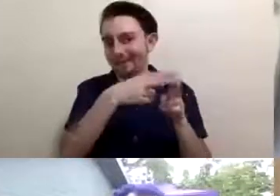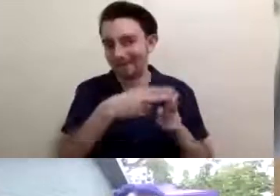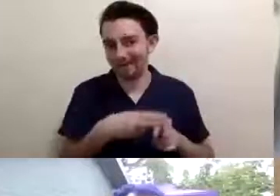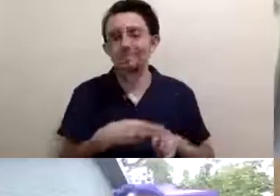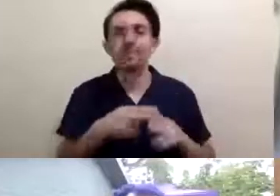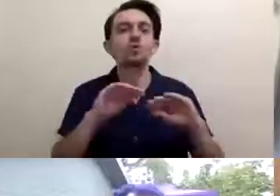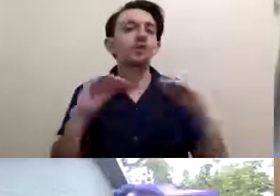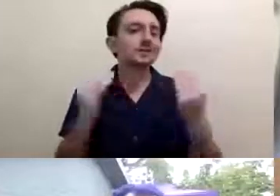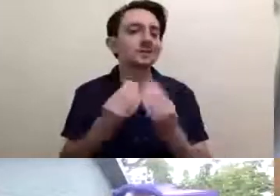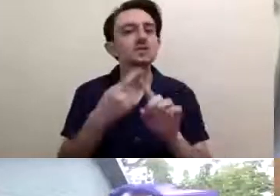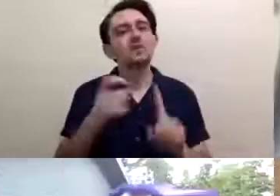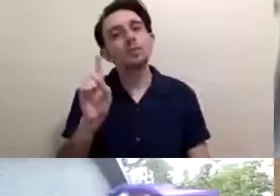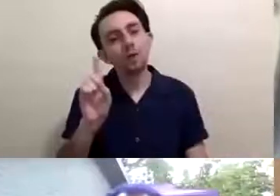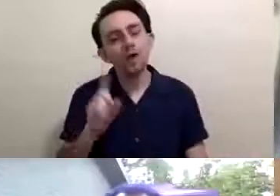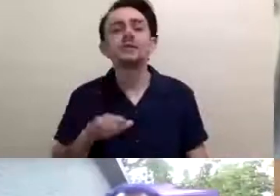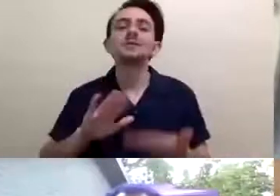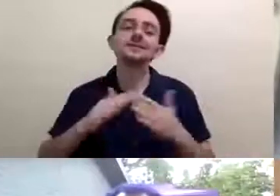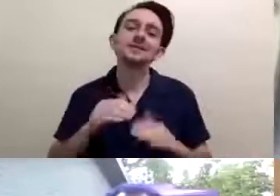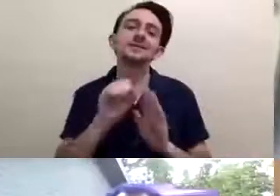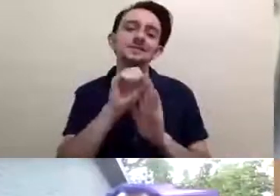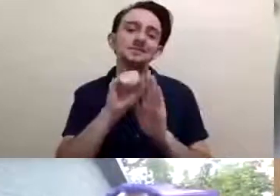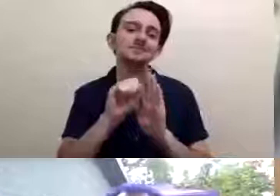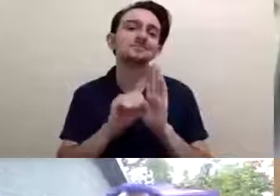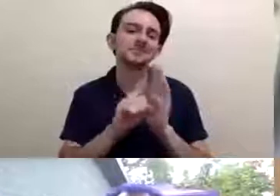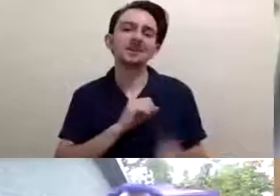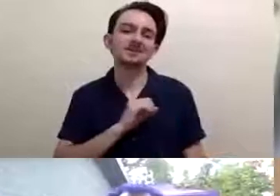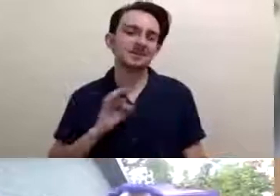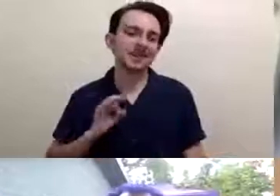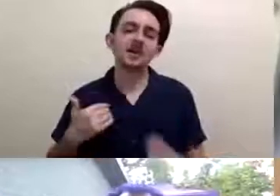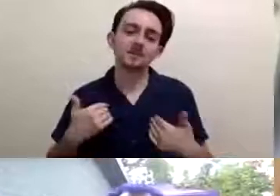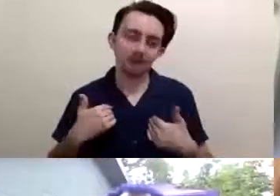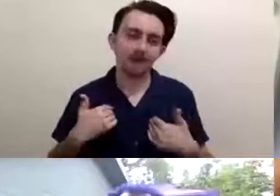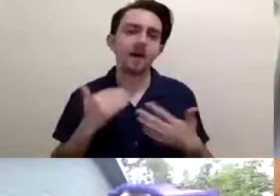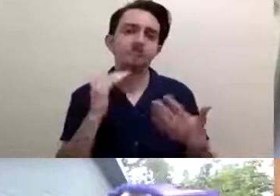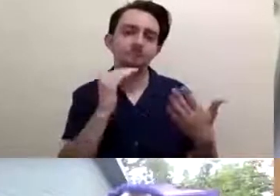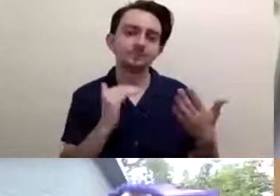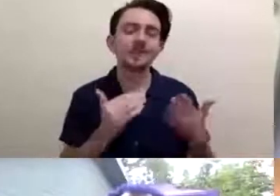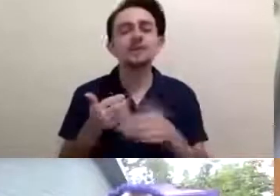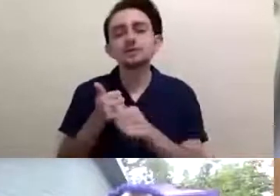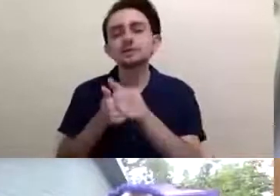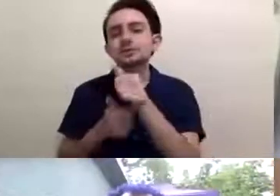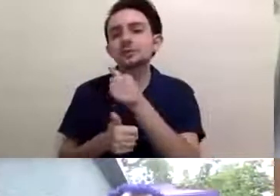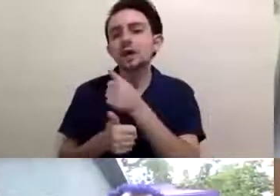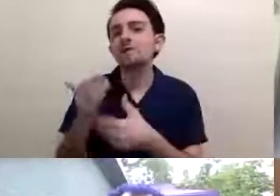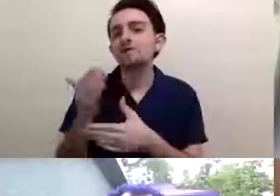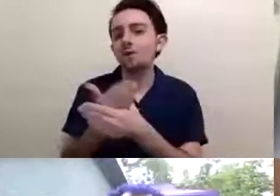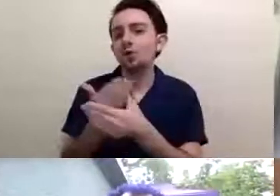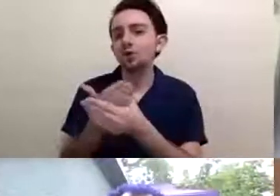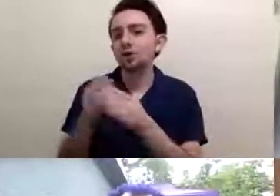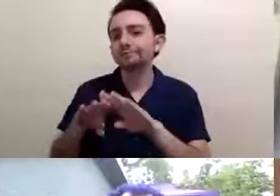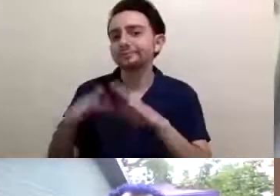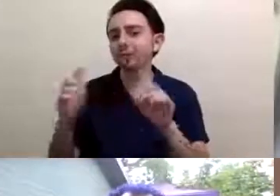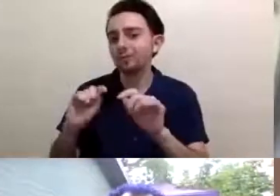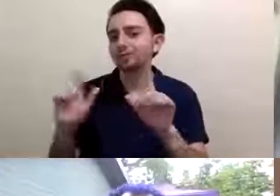It lists all those city staff and the department that they're in. And then there's another subfolder in there with some